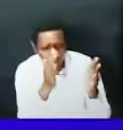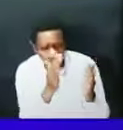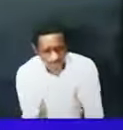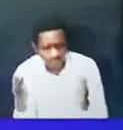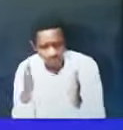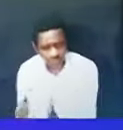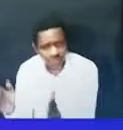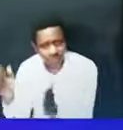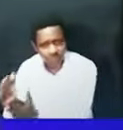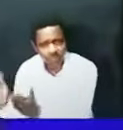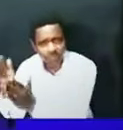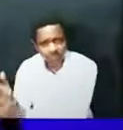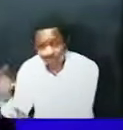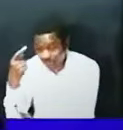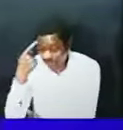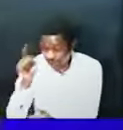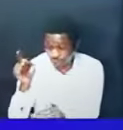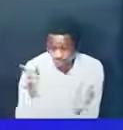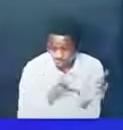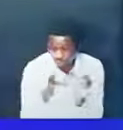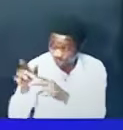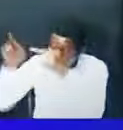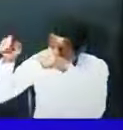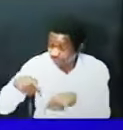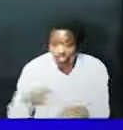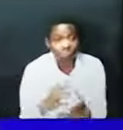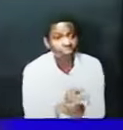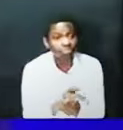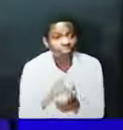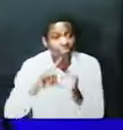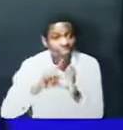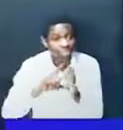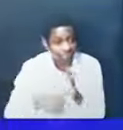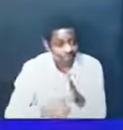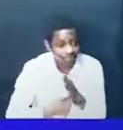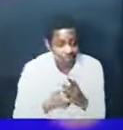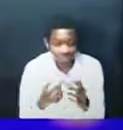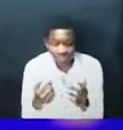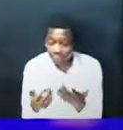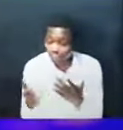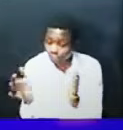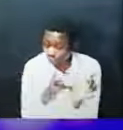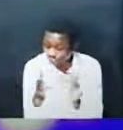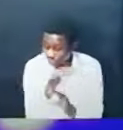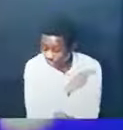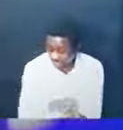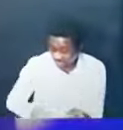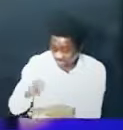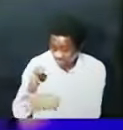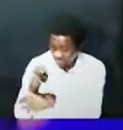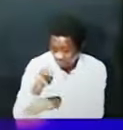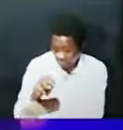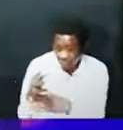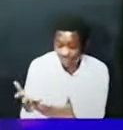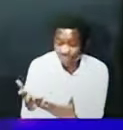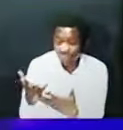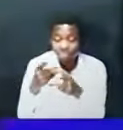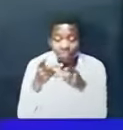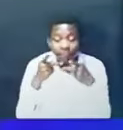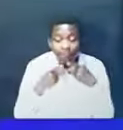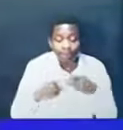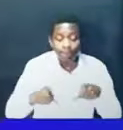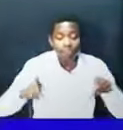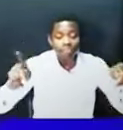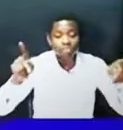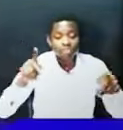ani nkro nyina ade ama Christo Yesu na ho ye. And the ministry of Jesus Christ. Ani Christo Yesu ne sumadwa. And the proclamation of